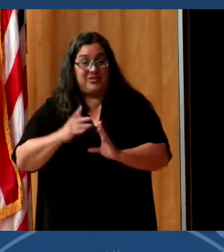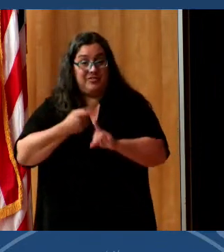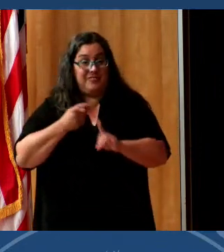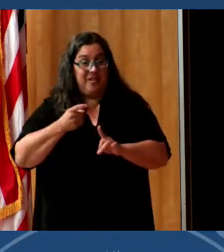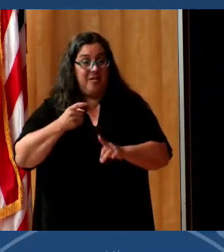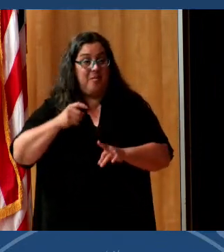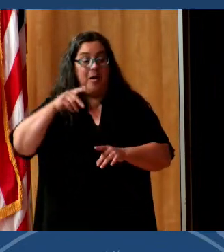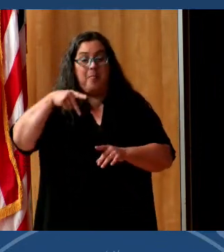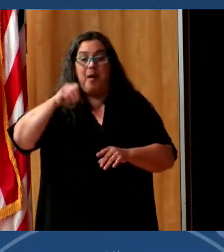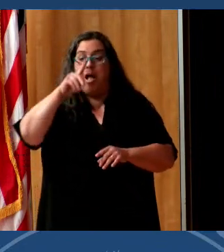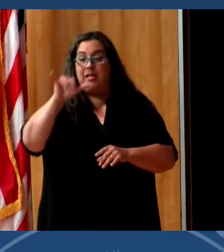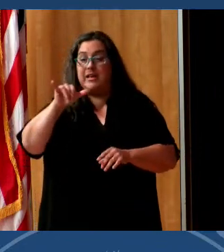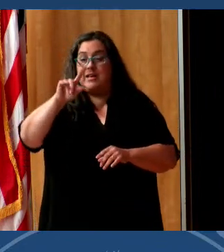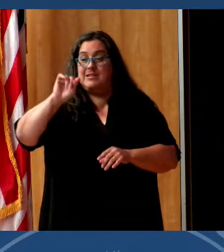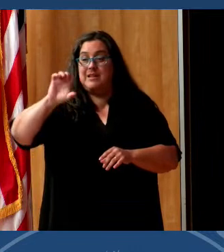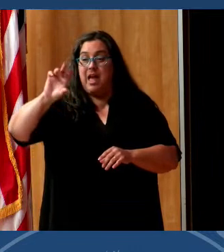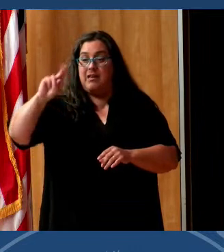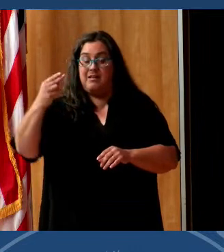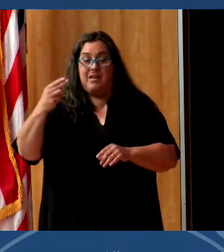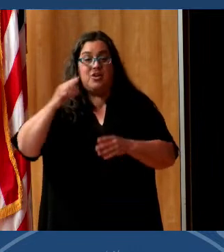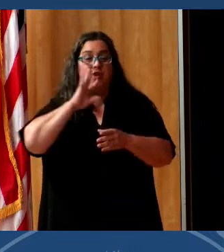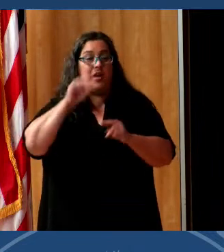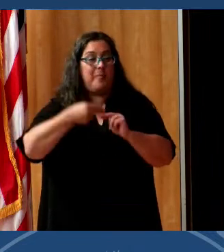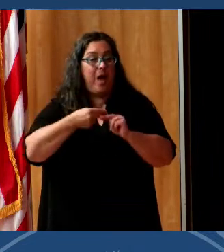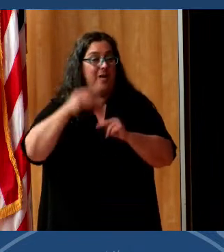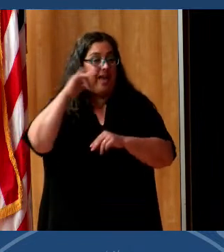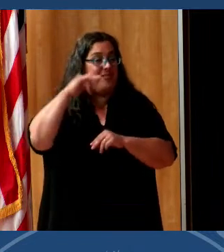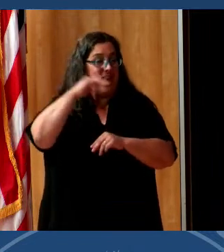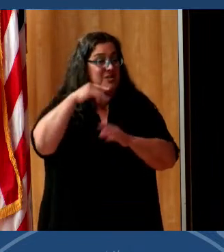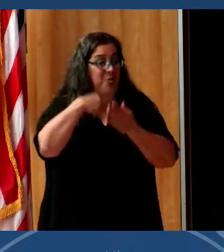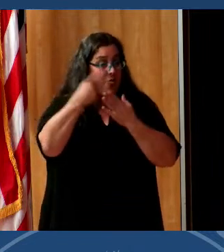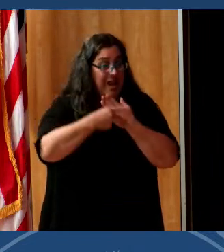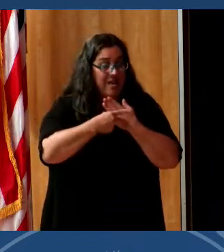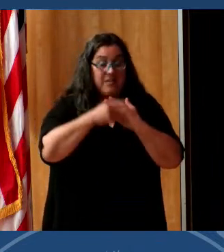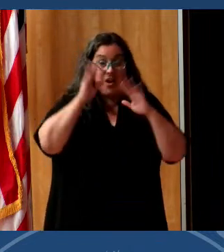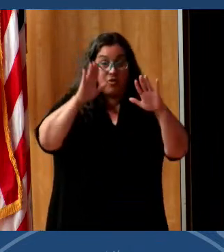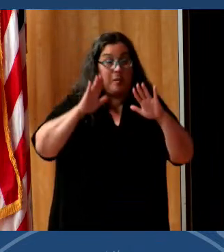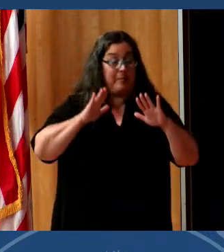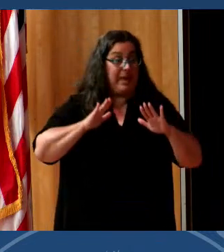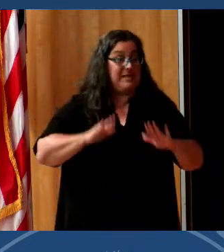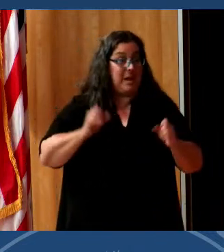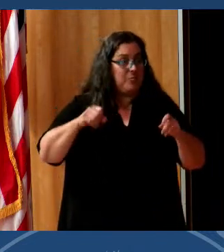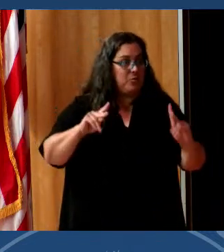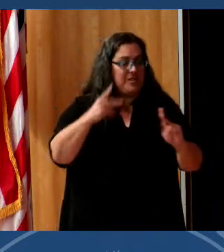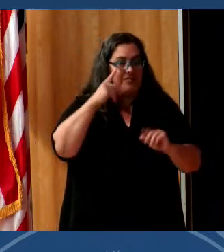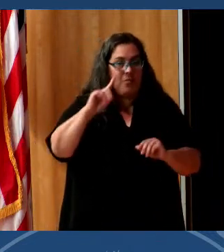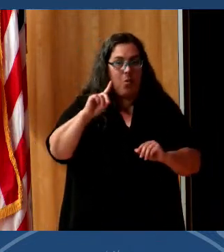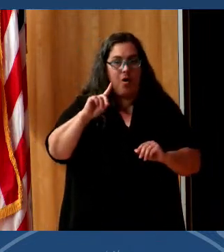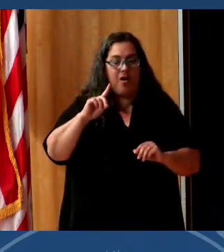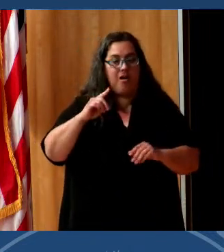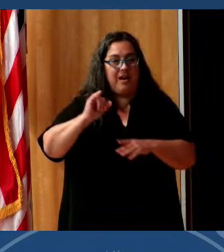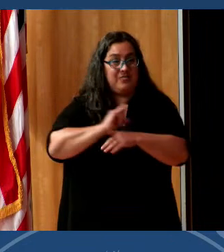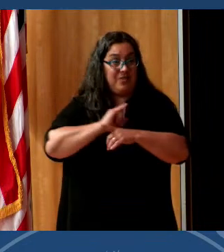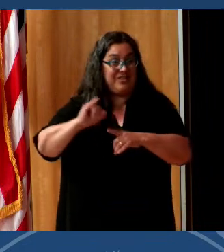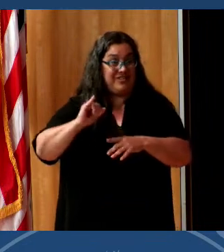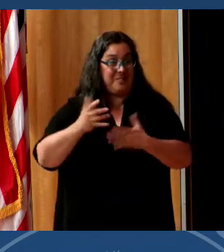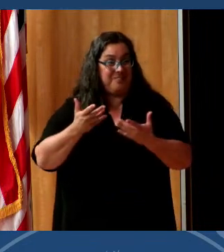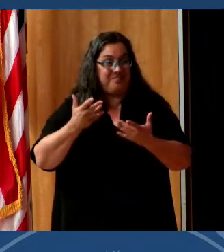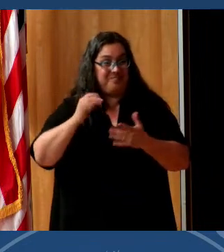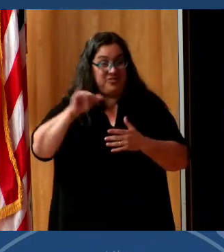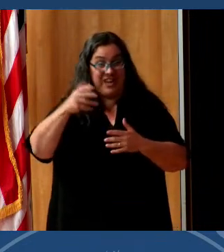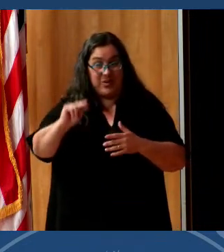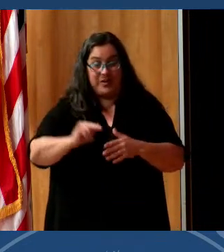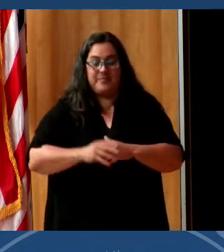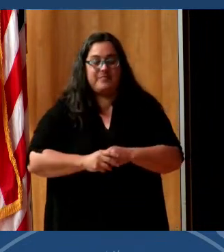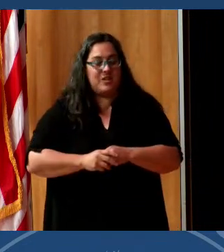Aviation Maintenance Program talk about some amazing opportunities for an apprenticeship coming up in January. So part of